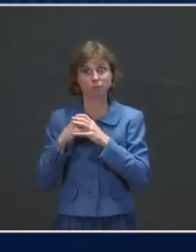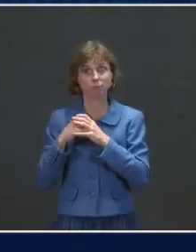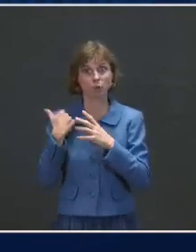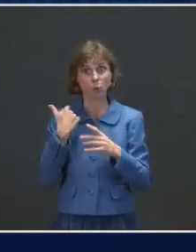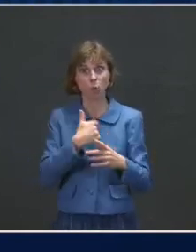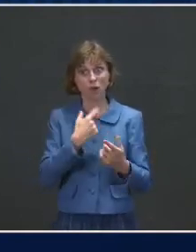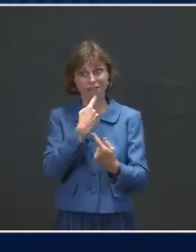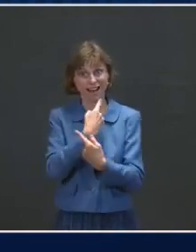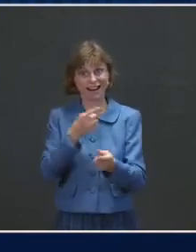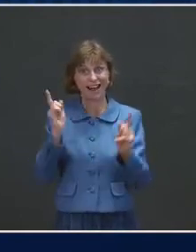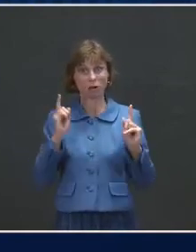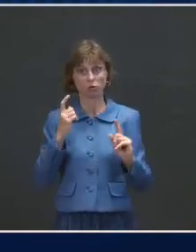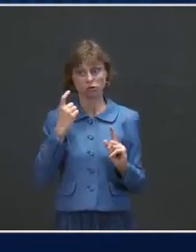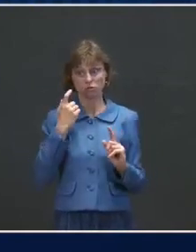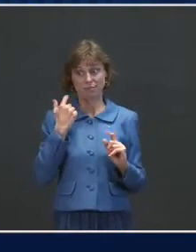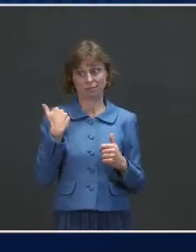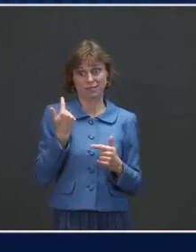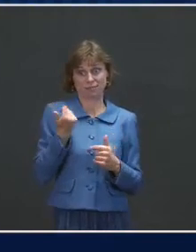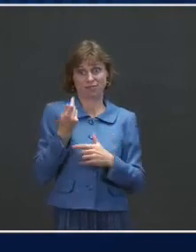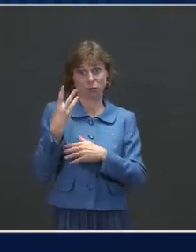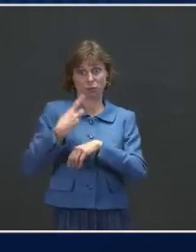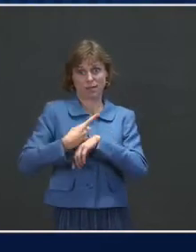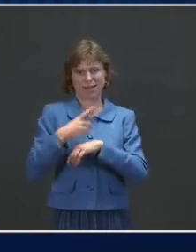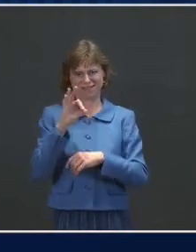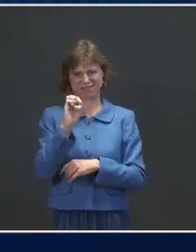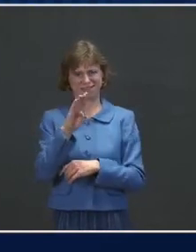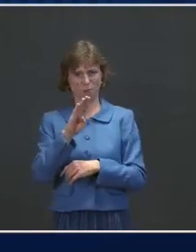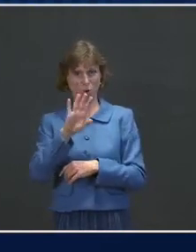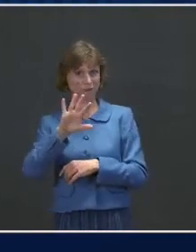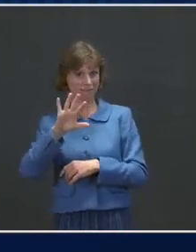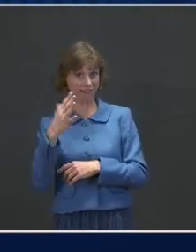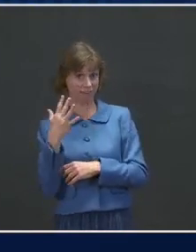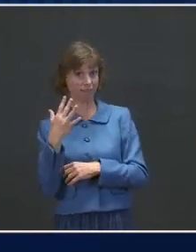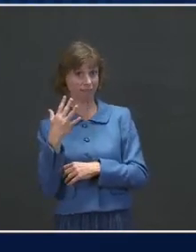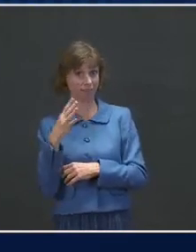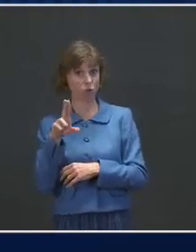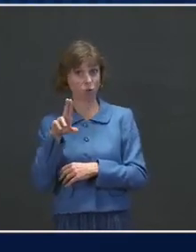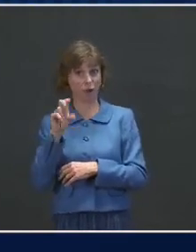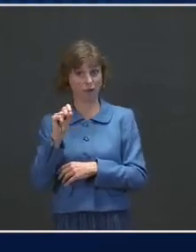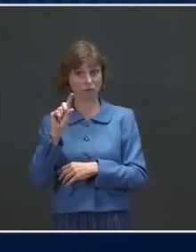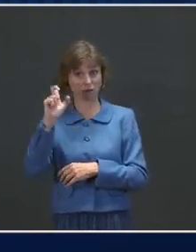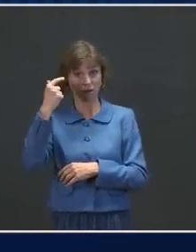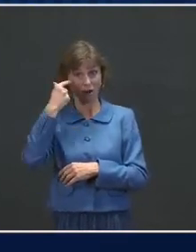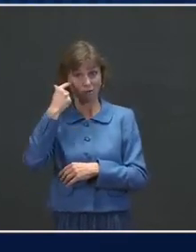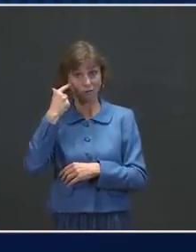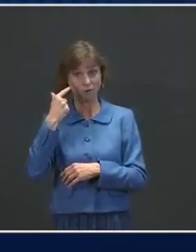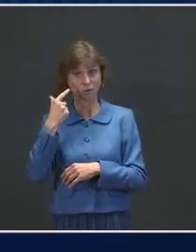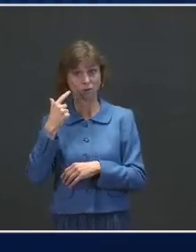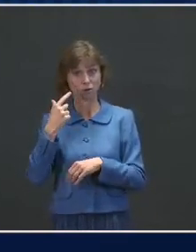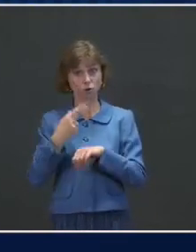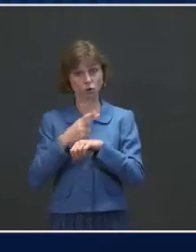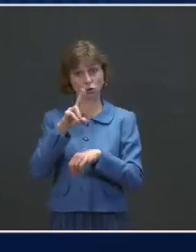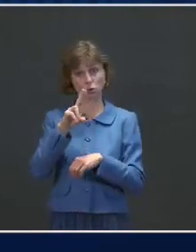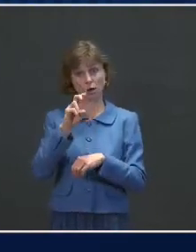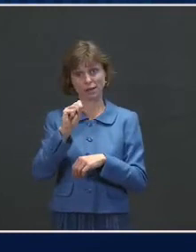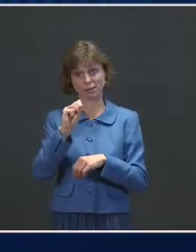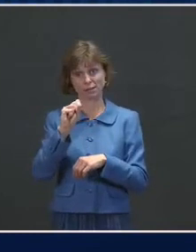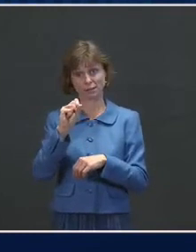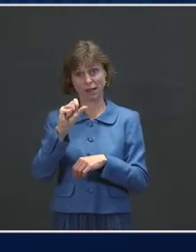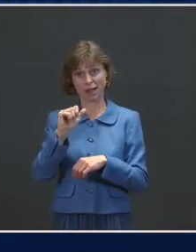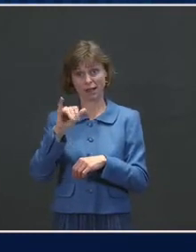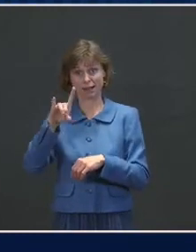in recent days, you know, on February 5th, the United States government through the U.S. Through USAID announced it has delivered an